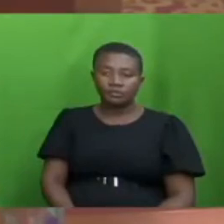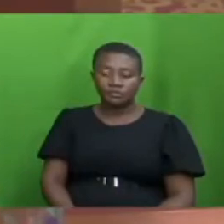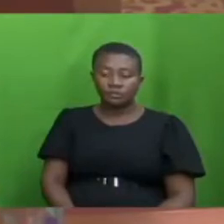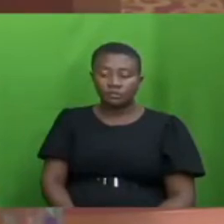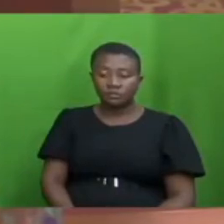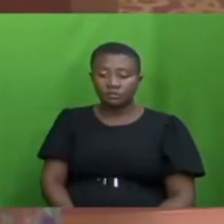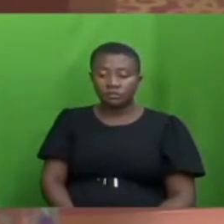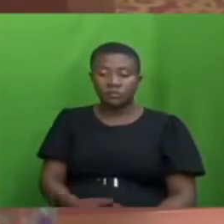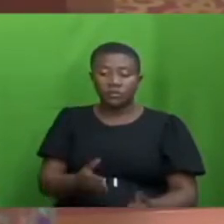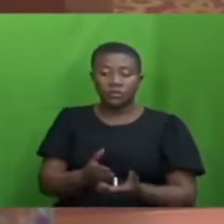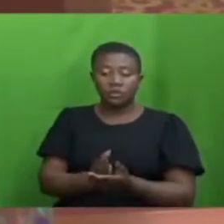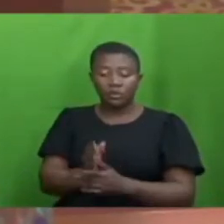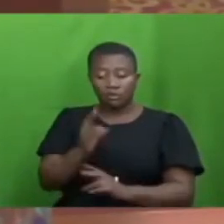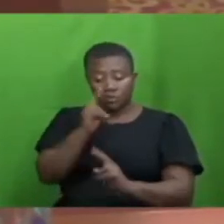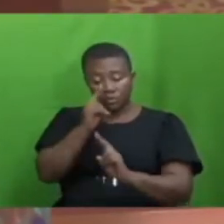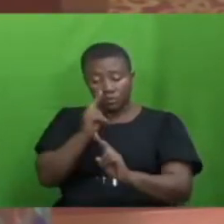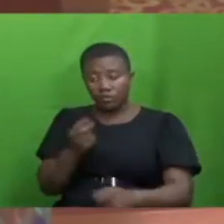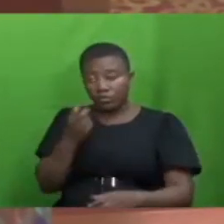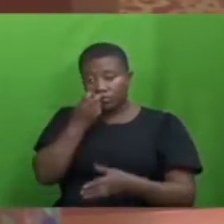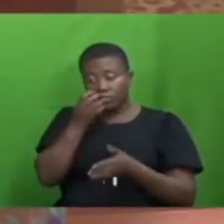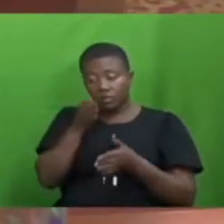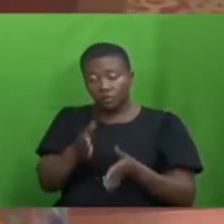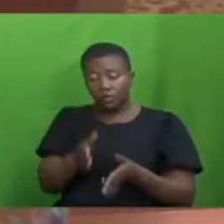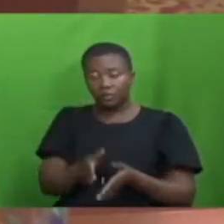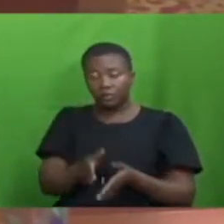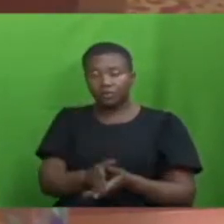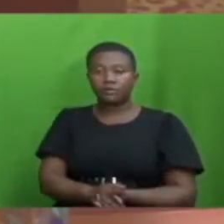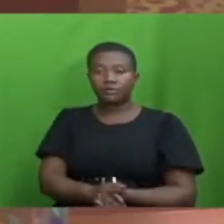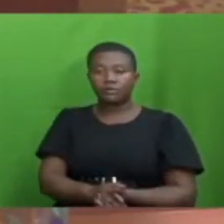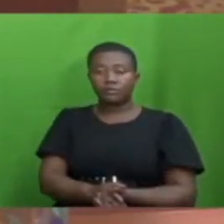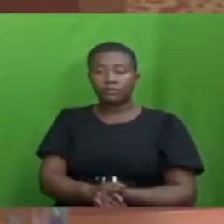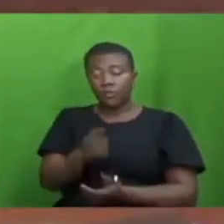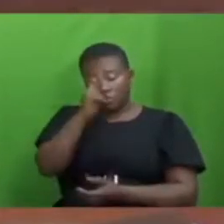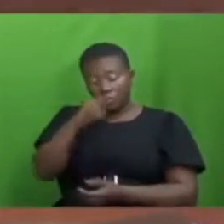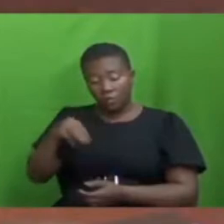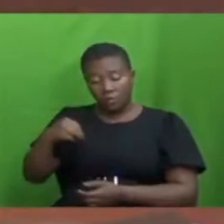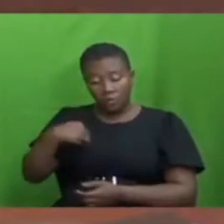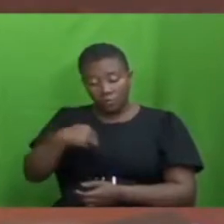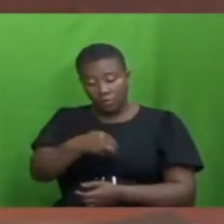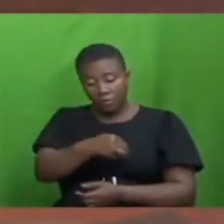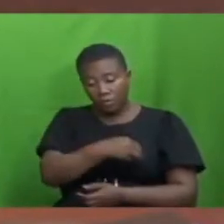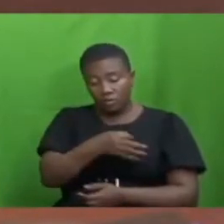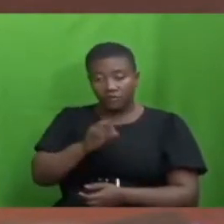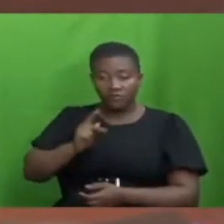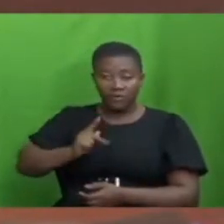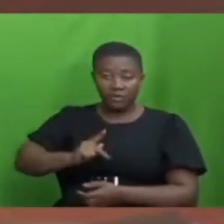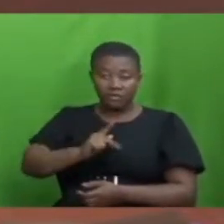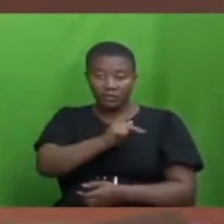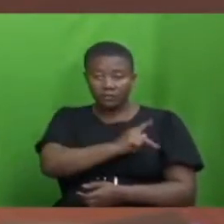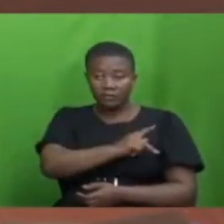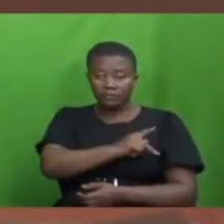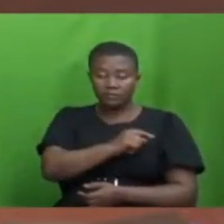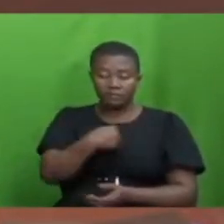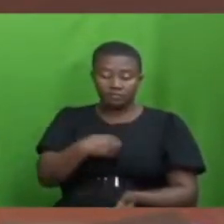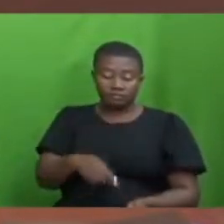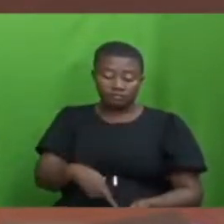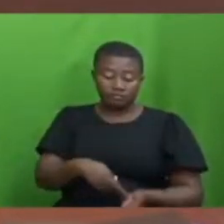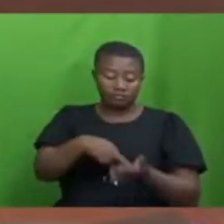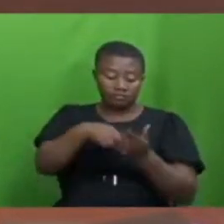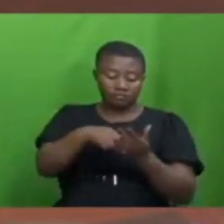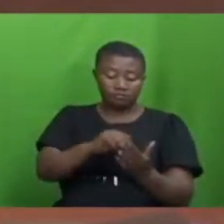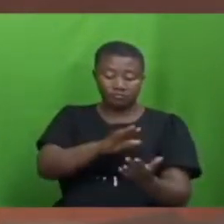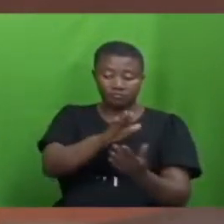Right Honorable Speaker, Honorable Members of Parliament, I stand before